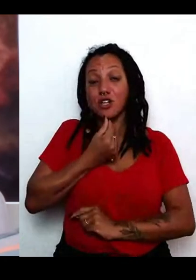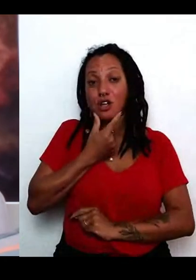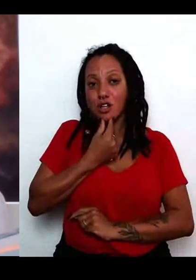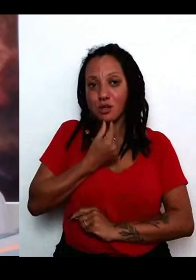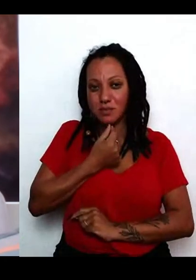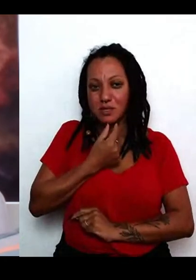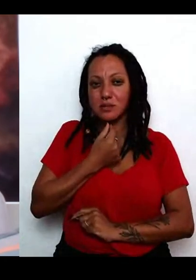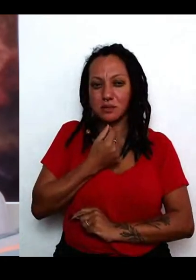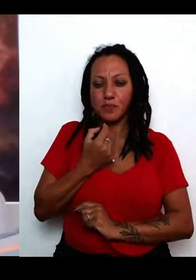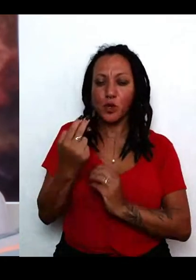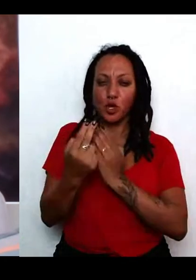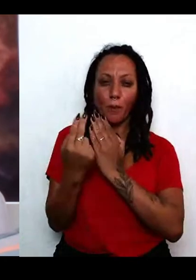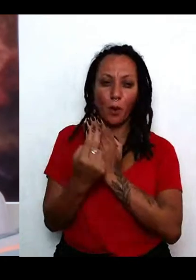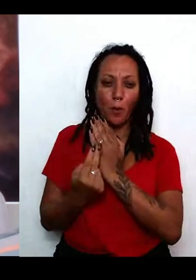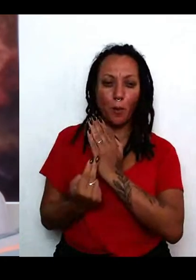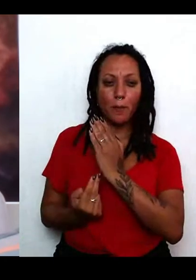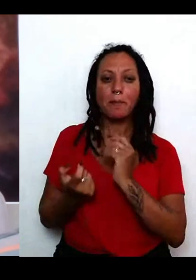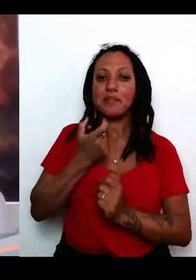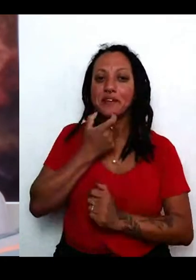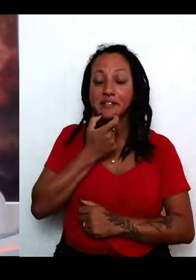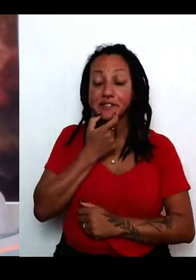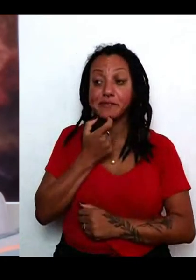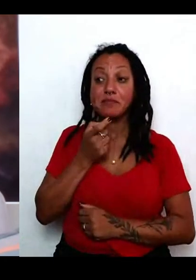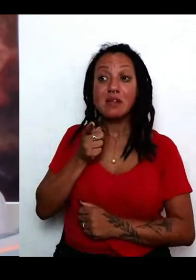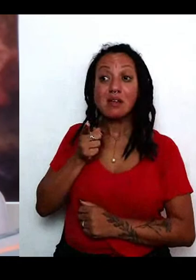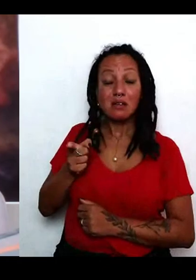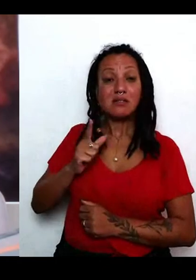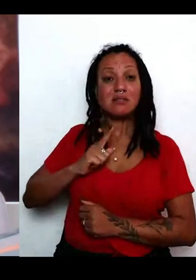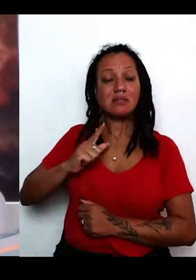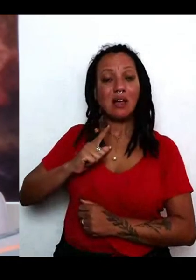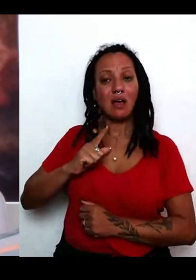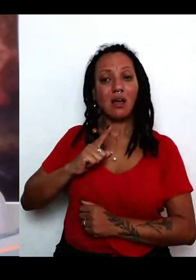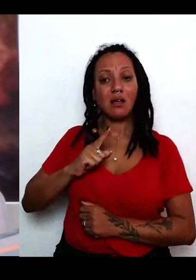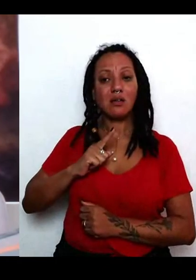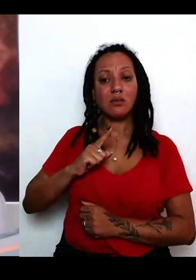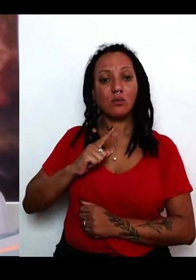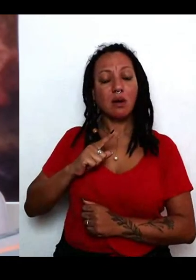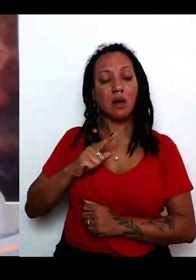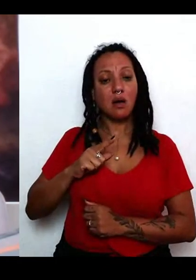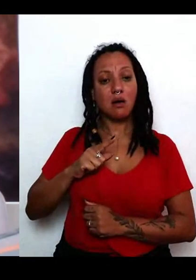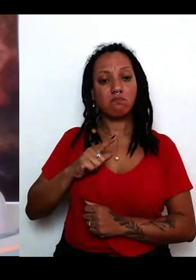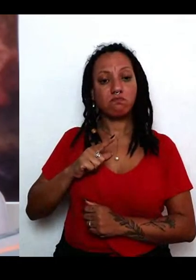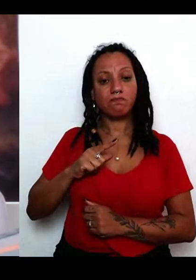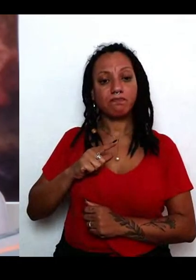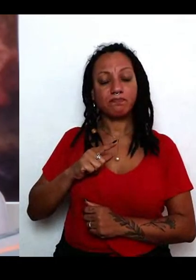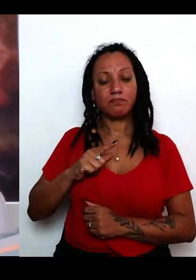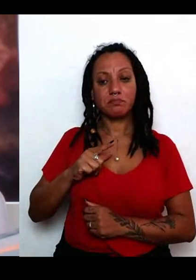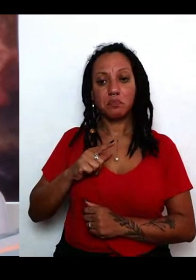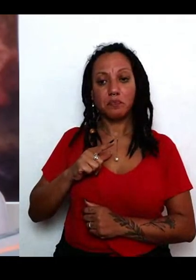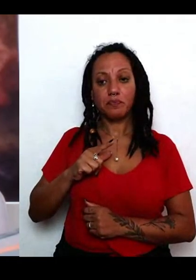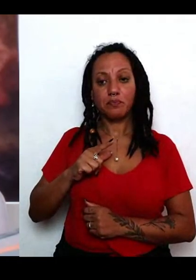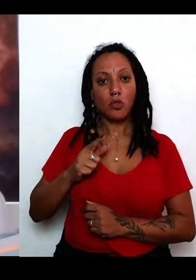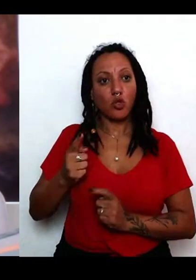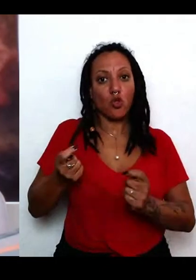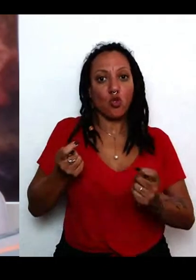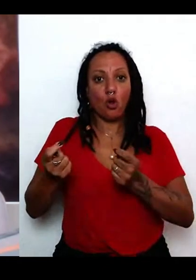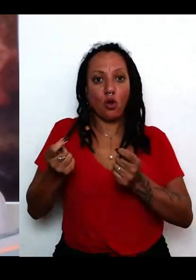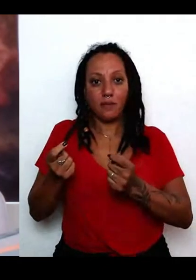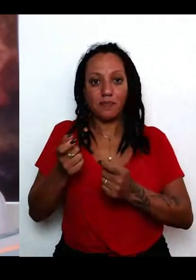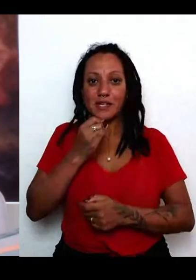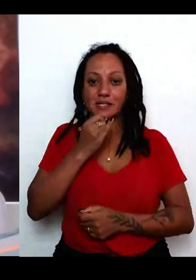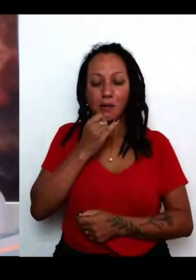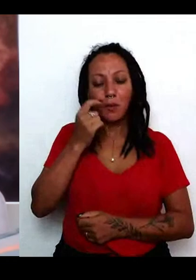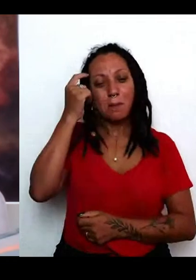there's you know people think too often that feminism is just about women feminism is not just about